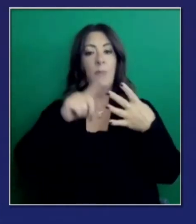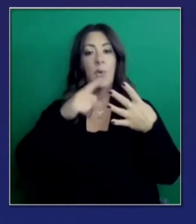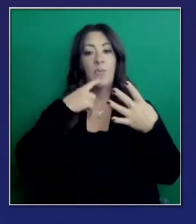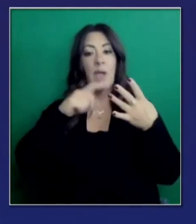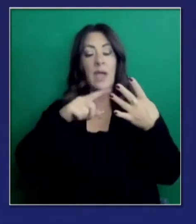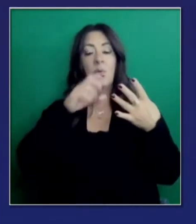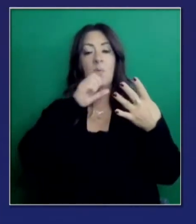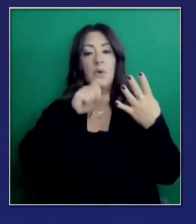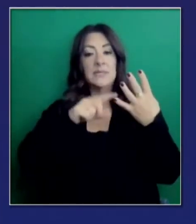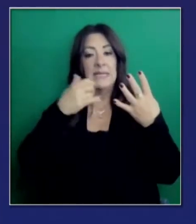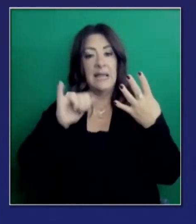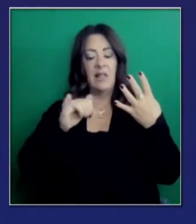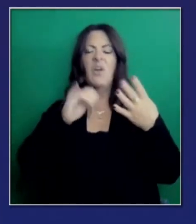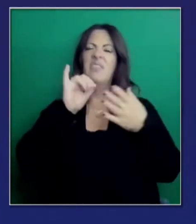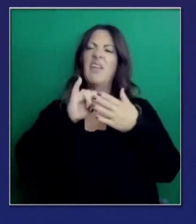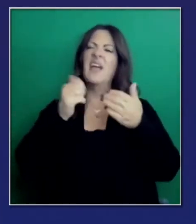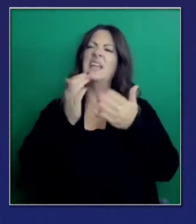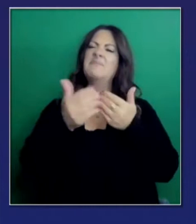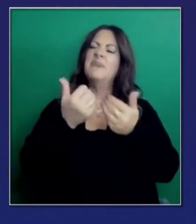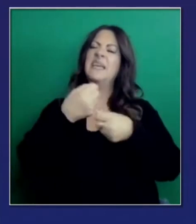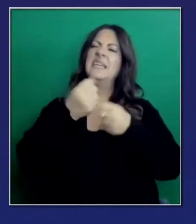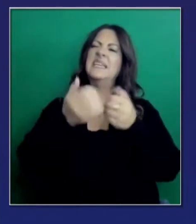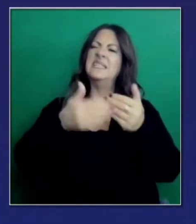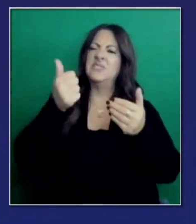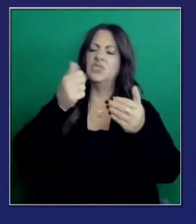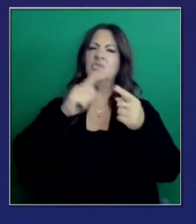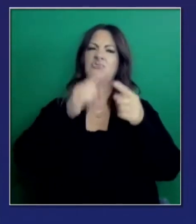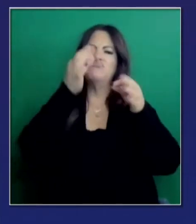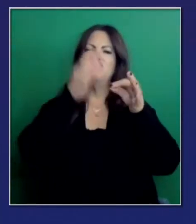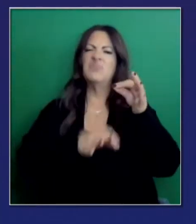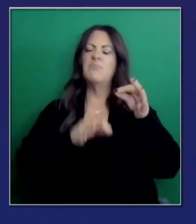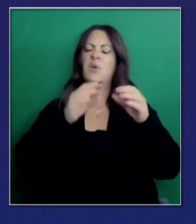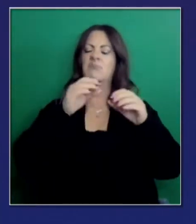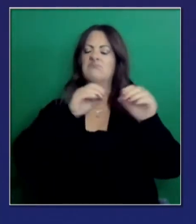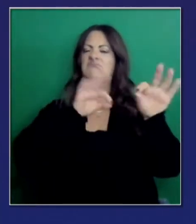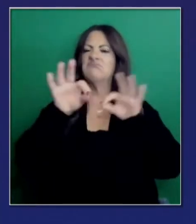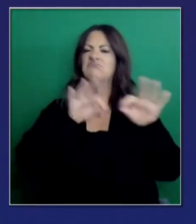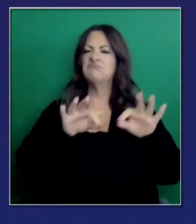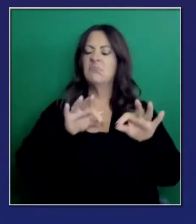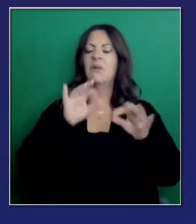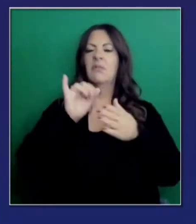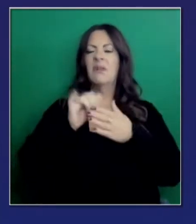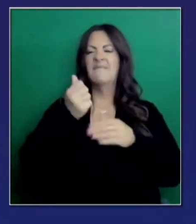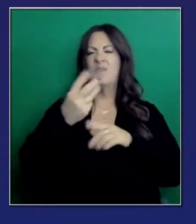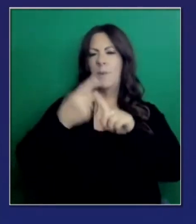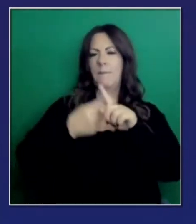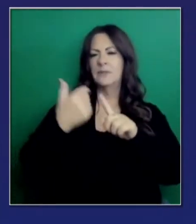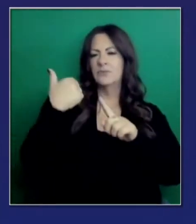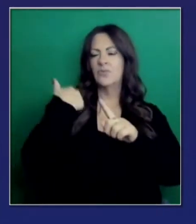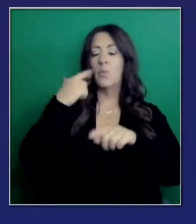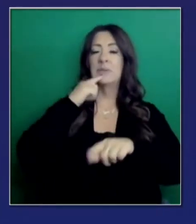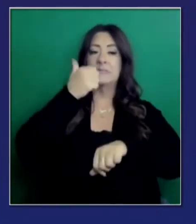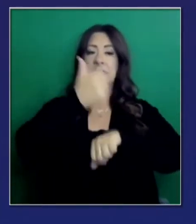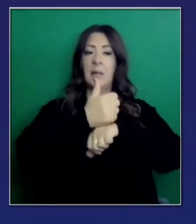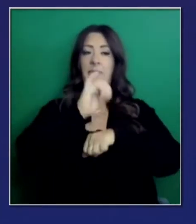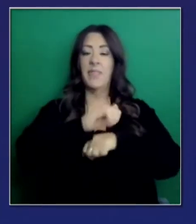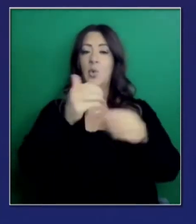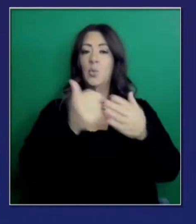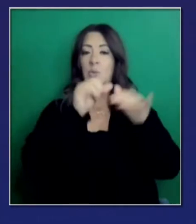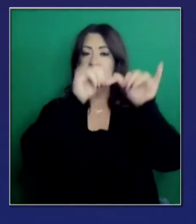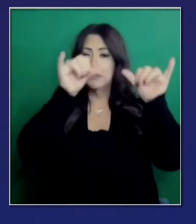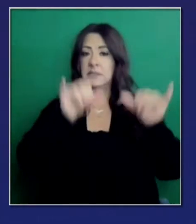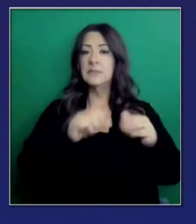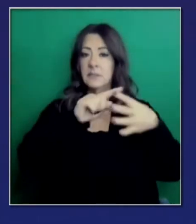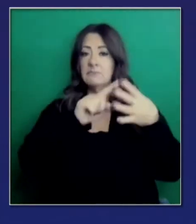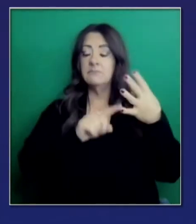simplified that blueprint a number of months ago. Many of you, again, recall that blueprint on the basis of the most restrictive tier being the